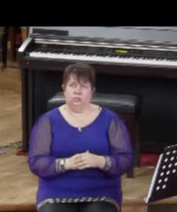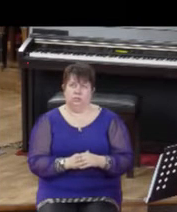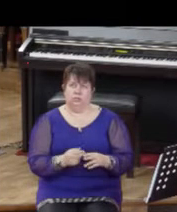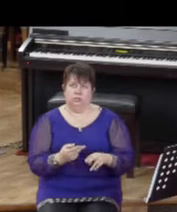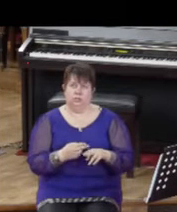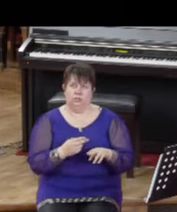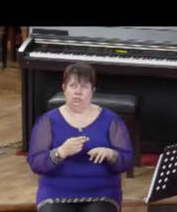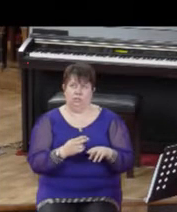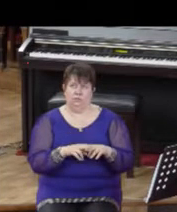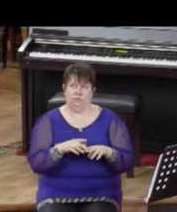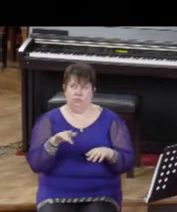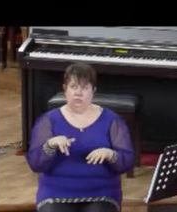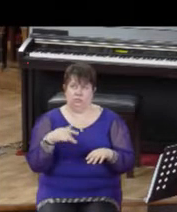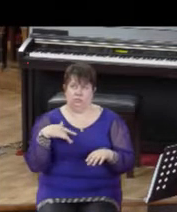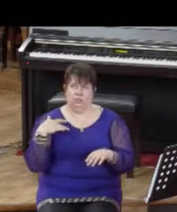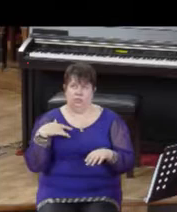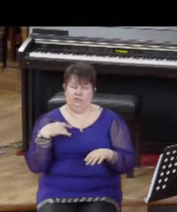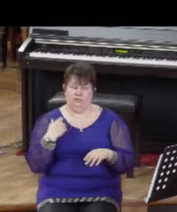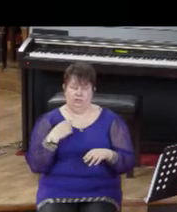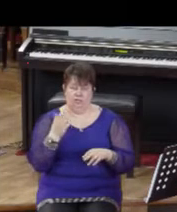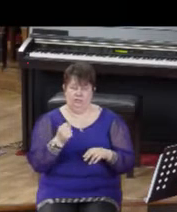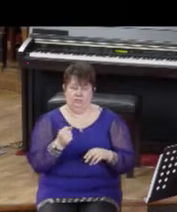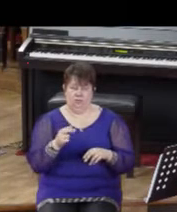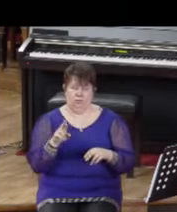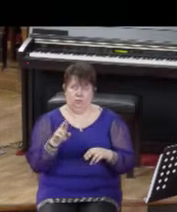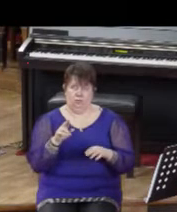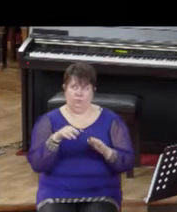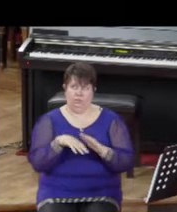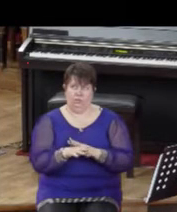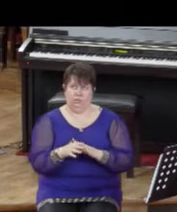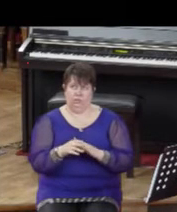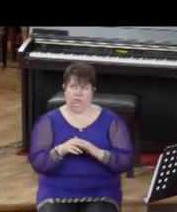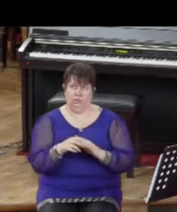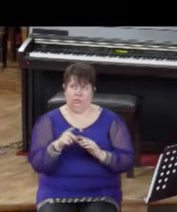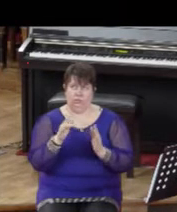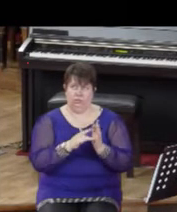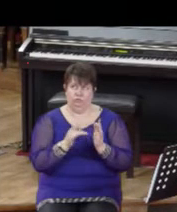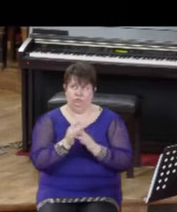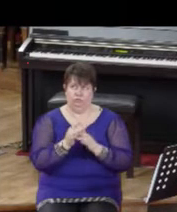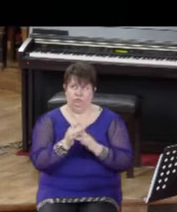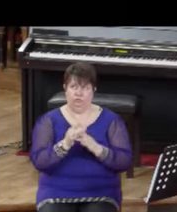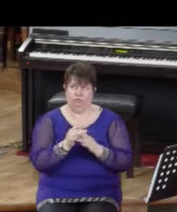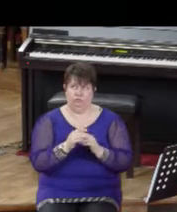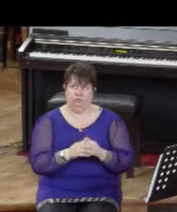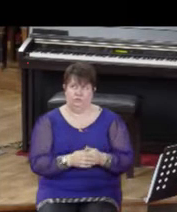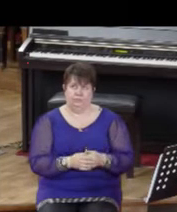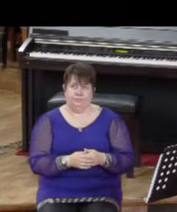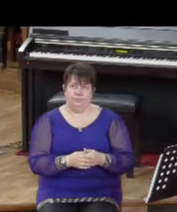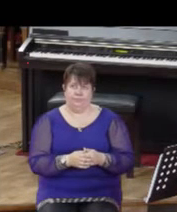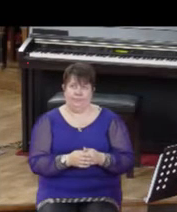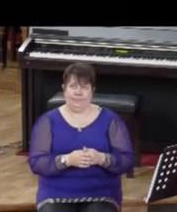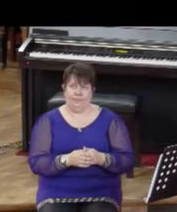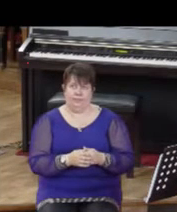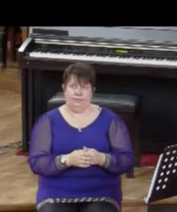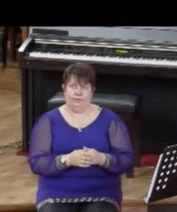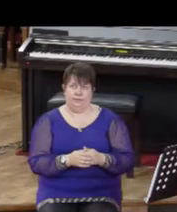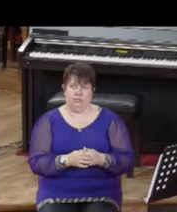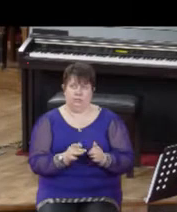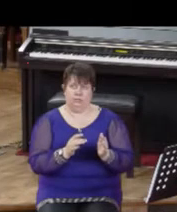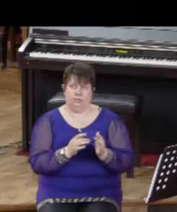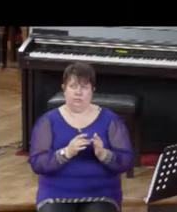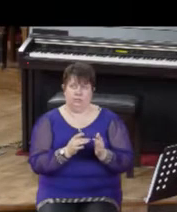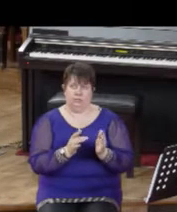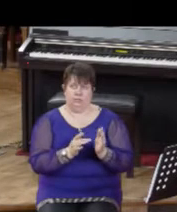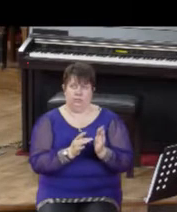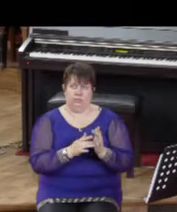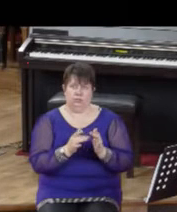for this life we have hope in Christ, we are to be pitied more than all men.